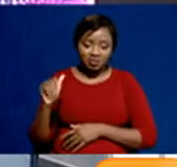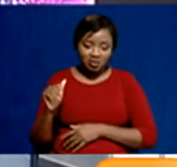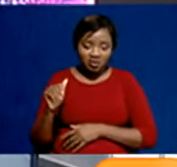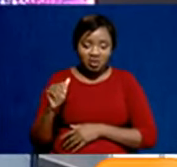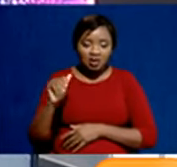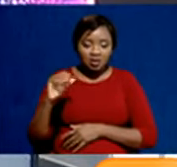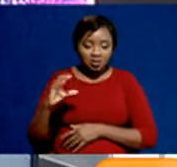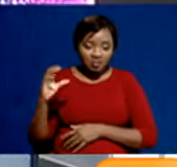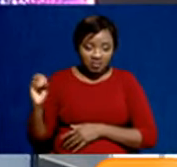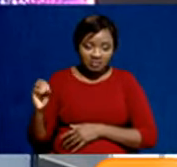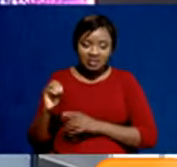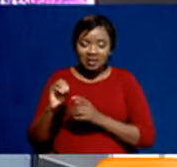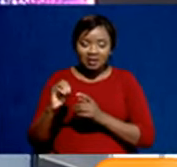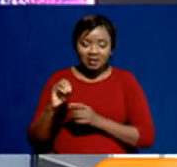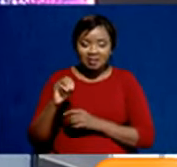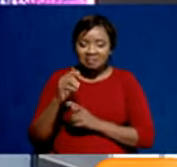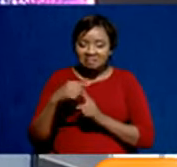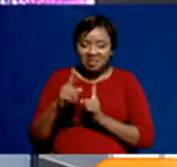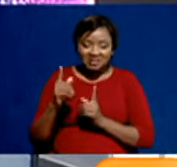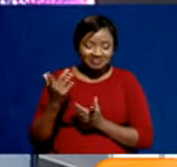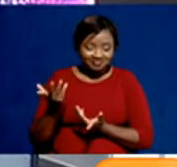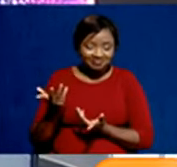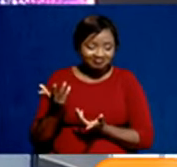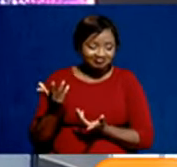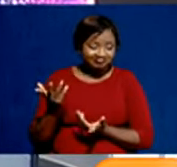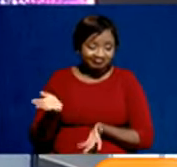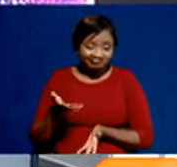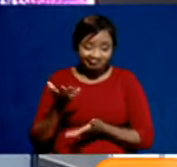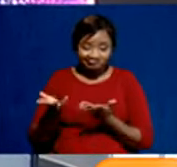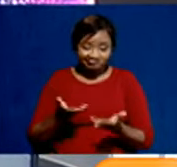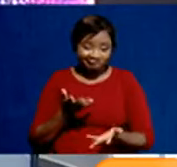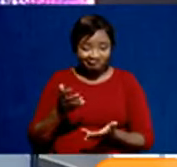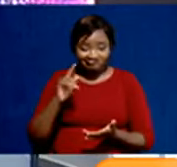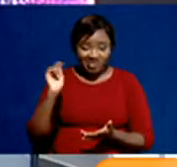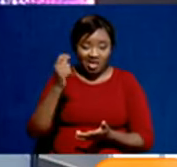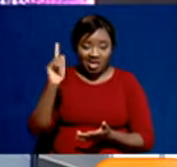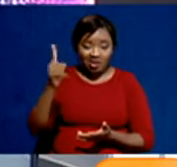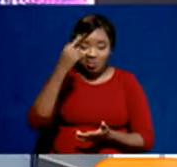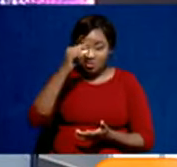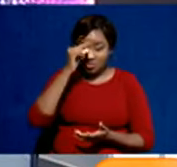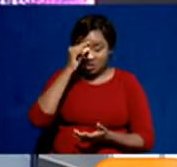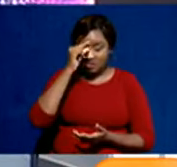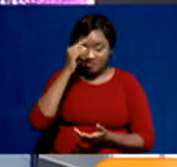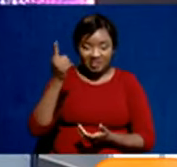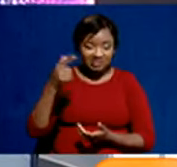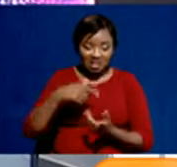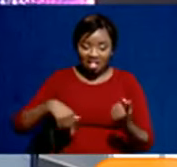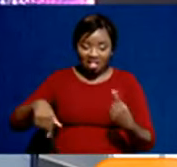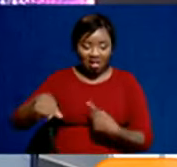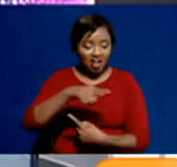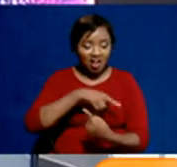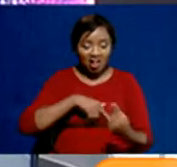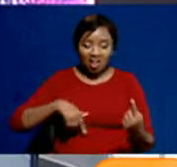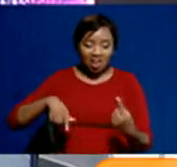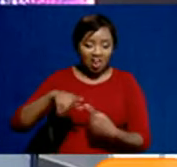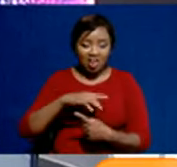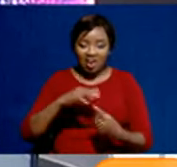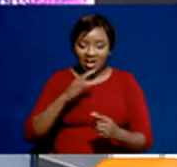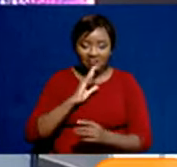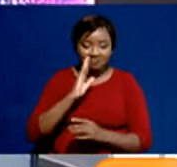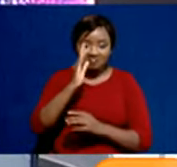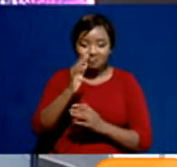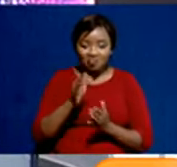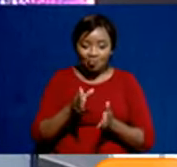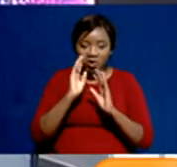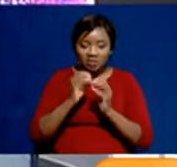tension, the Kenya Kwanza administration has in the end just been taking the opposition in circles. Martha Karua sat down with the Sam